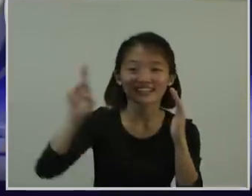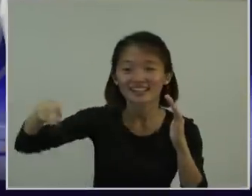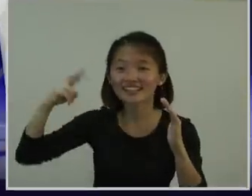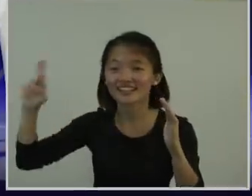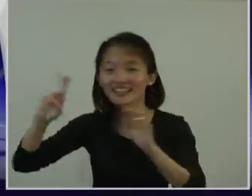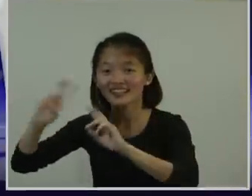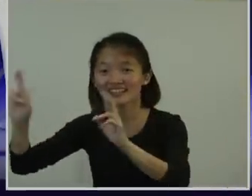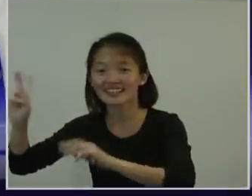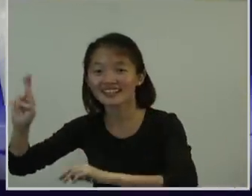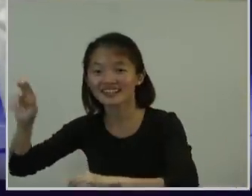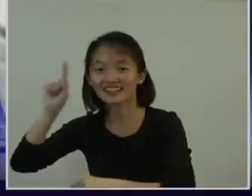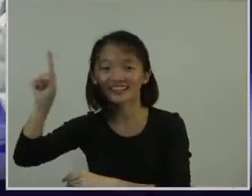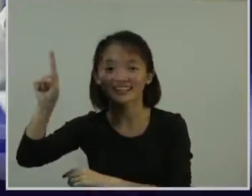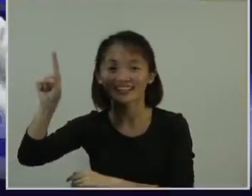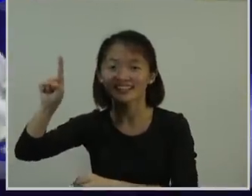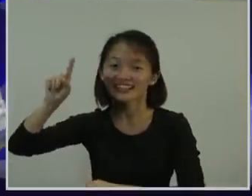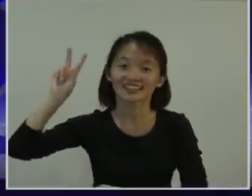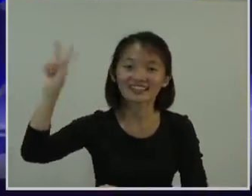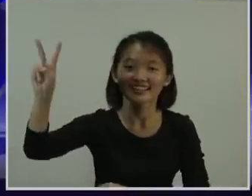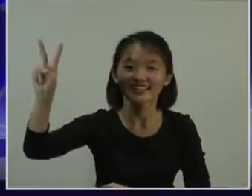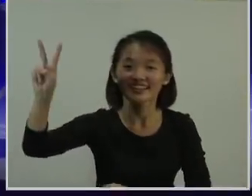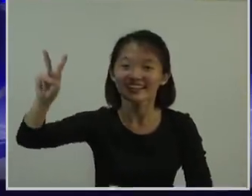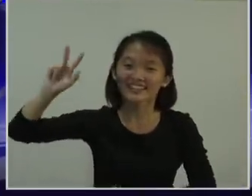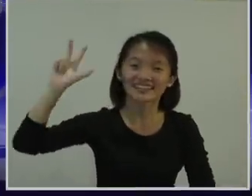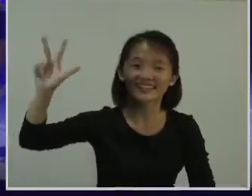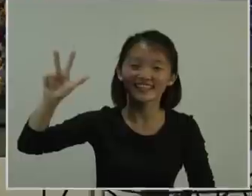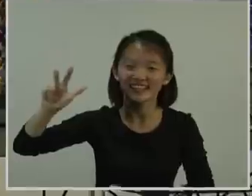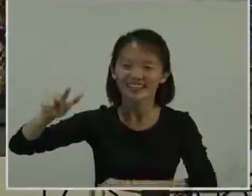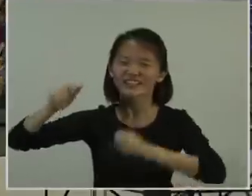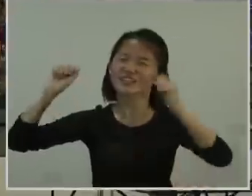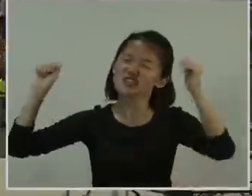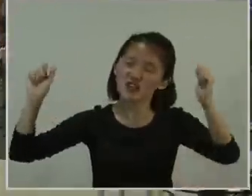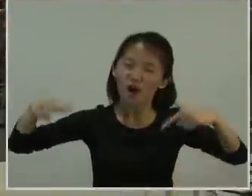Ready. One, two, three. Go!